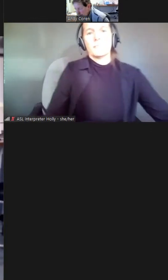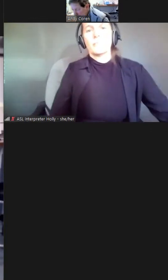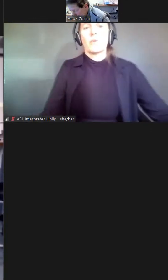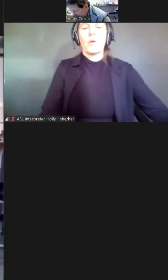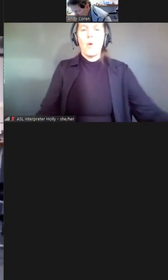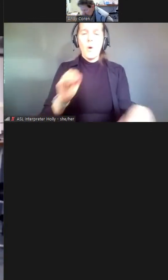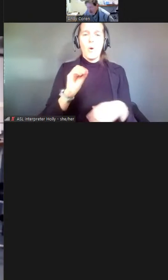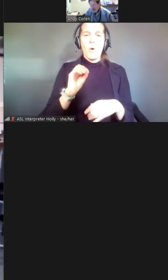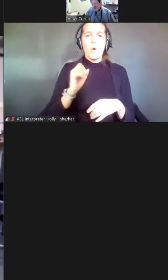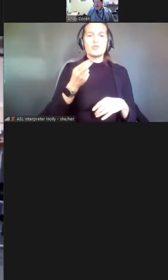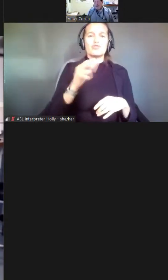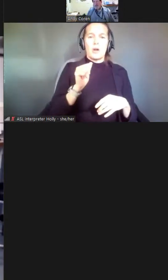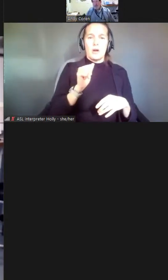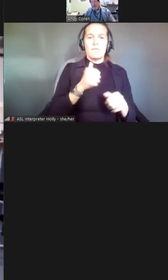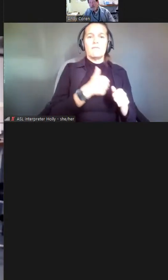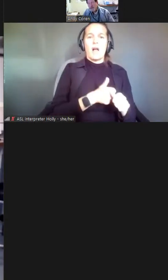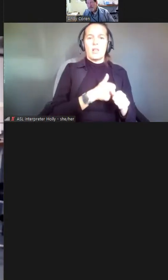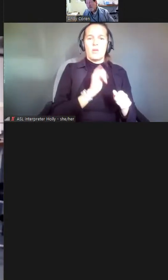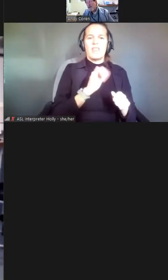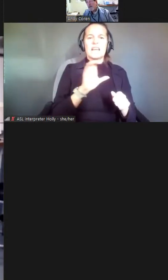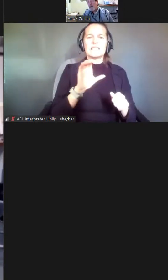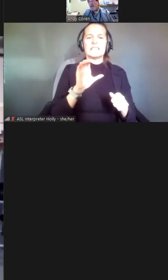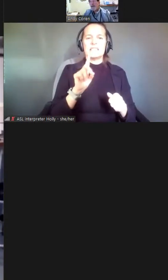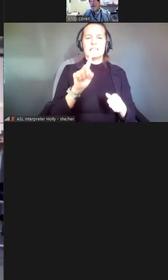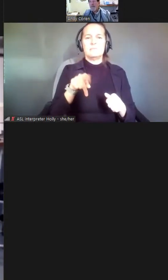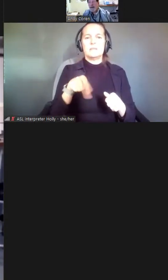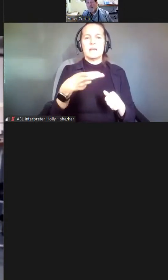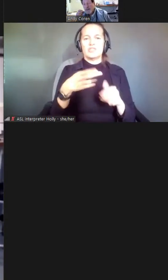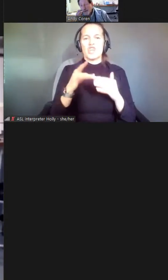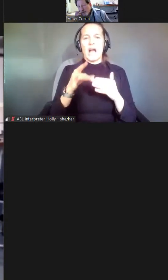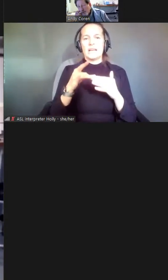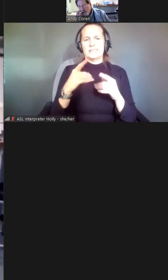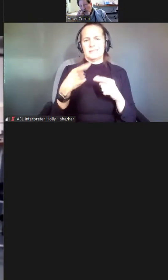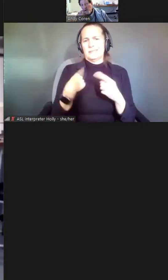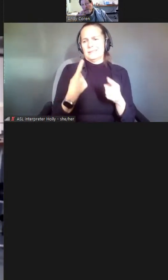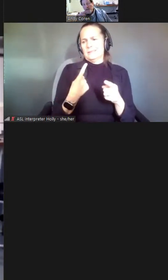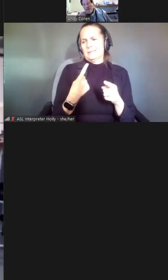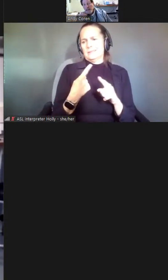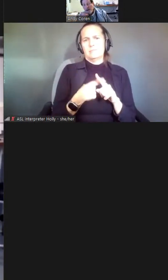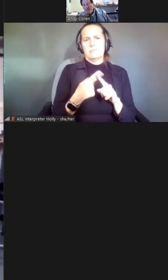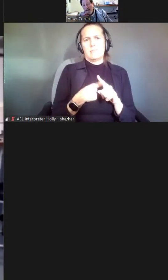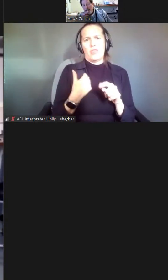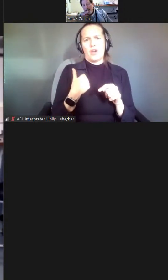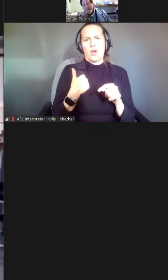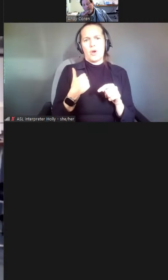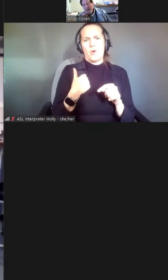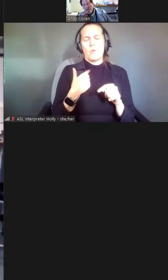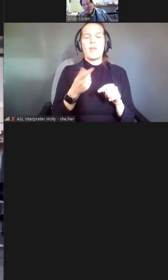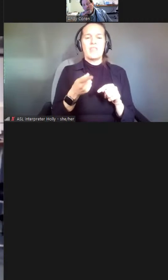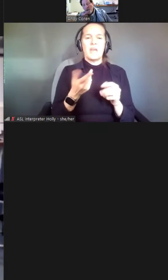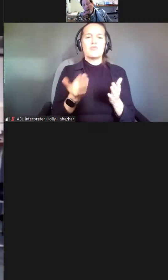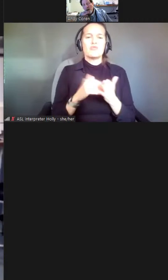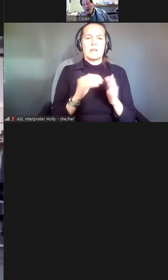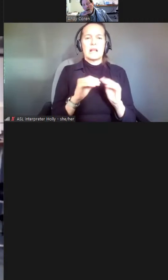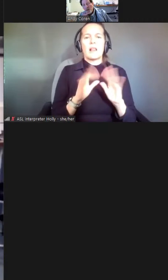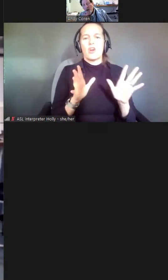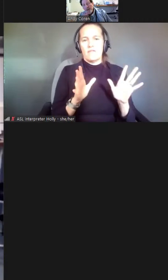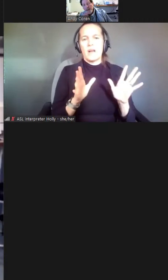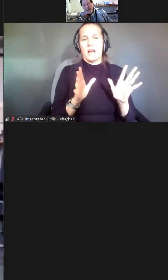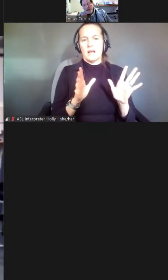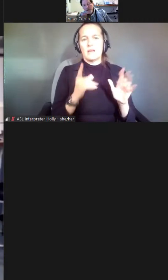CDPH guidance since about a month or so ago, and they reclarified it